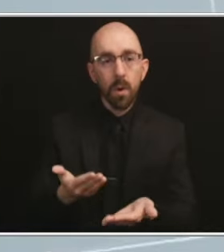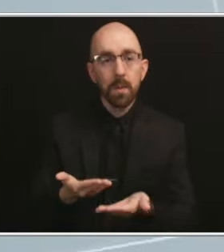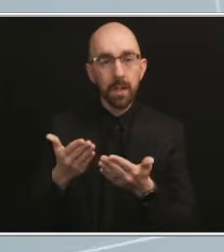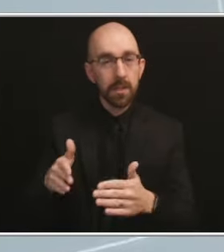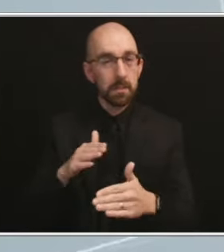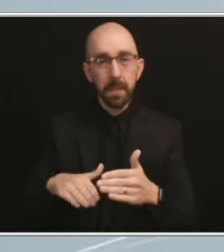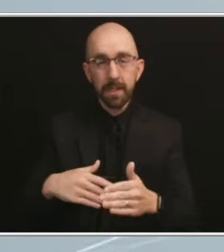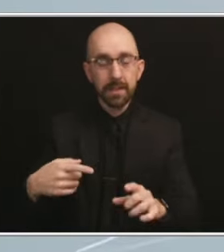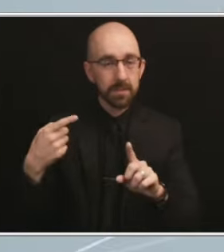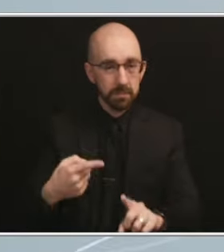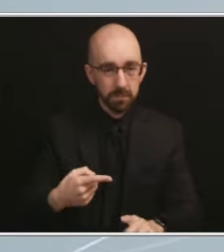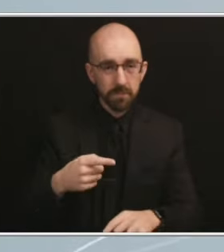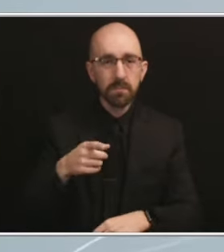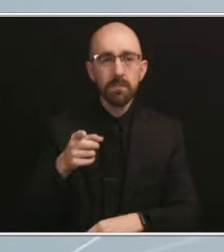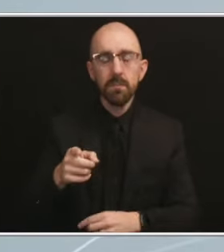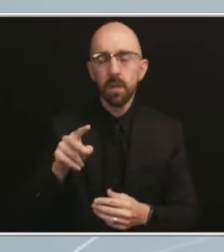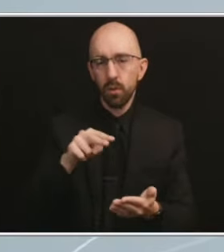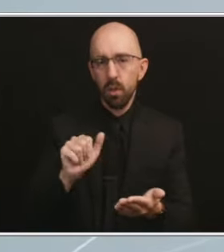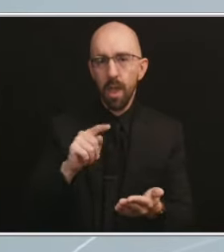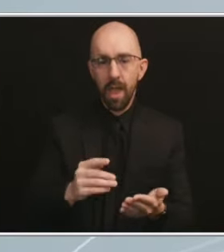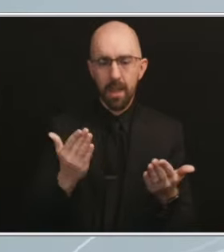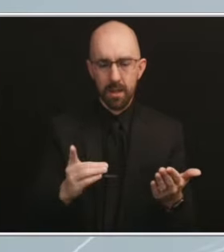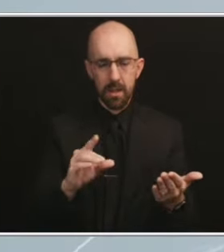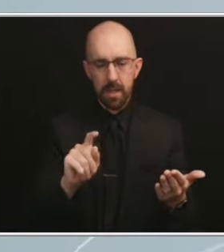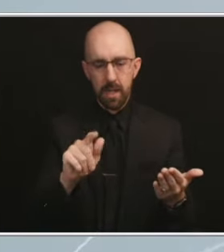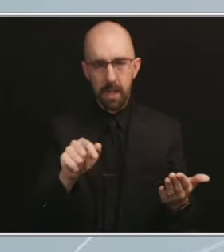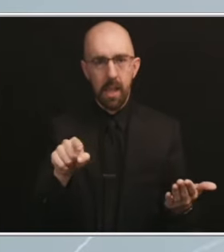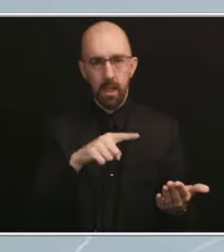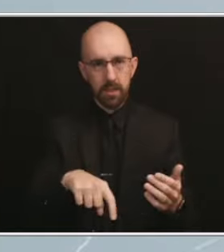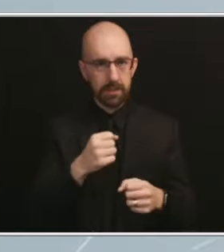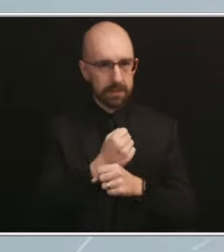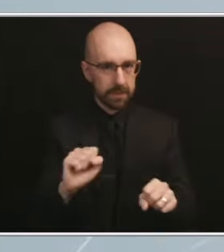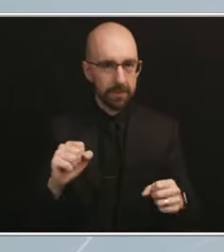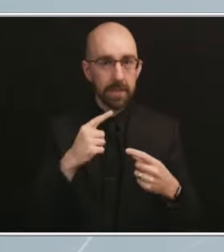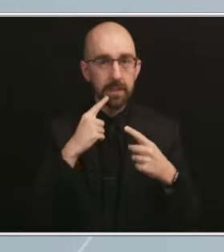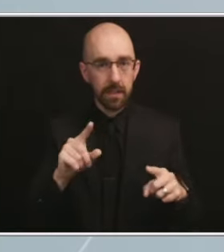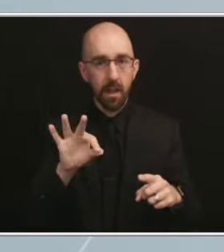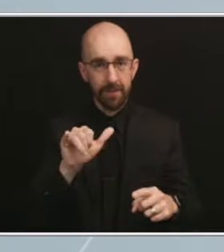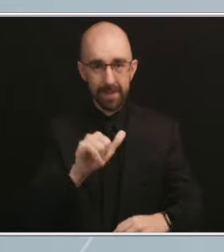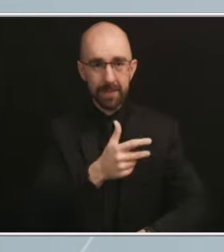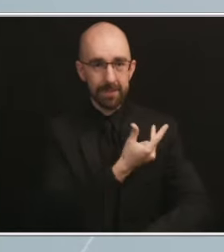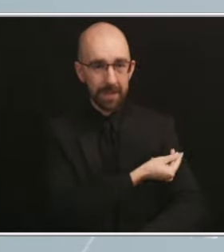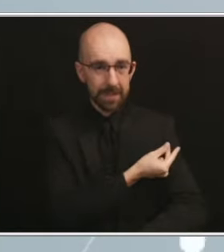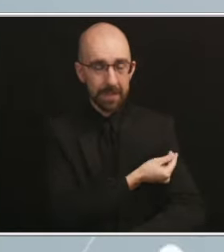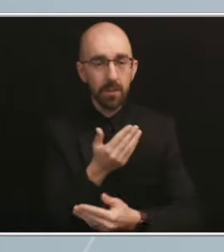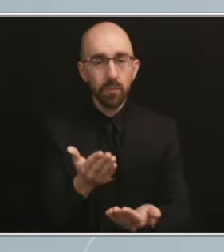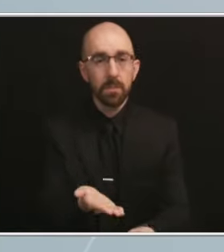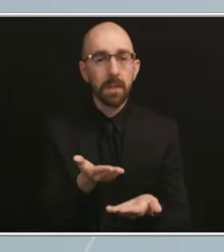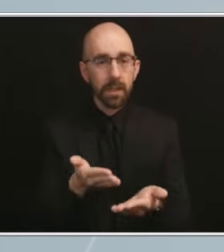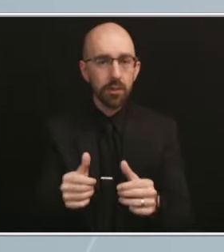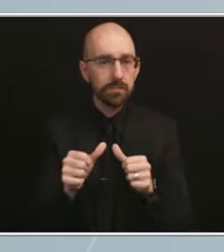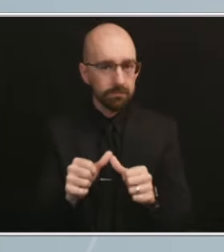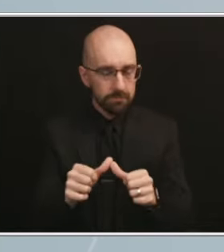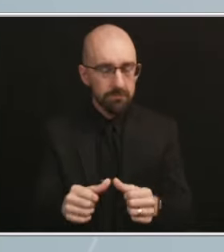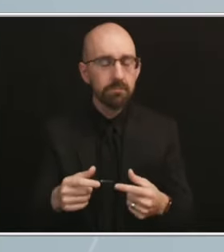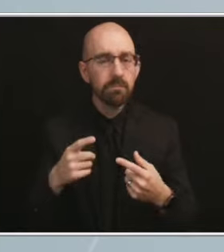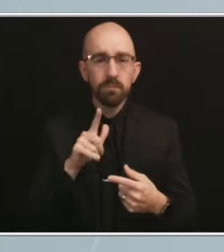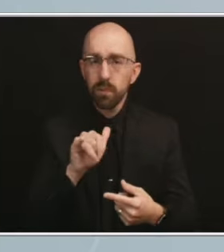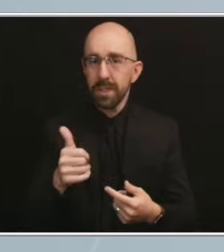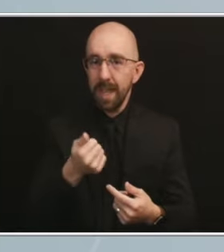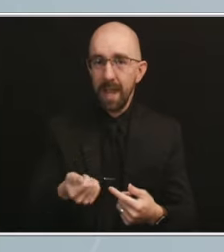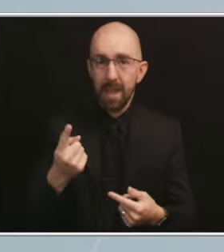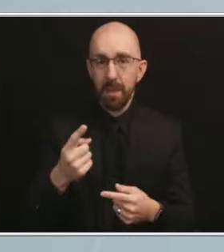to, in looking at the data of safety and efficacy of this vaccine, the recommendation continues to be really anybody 6